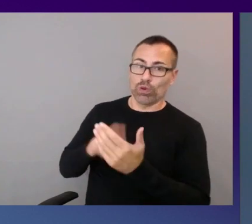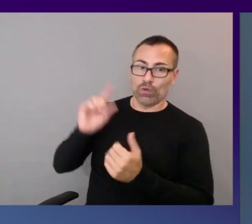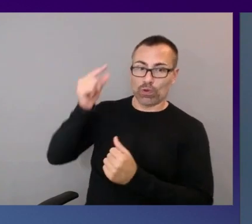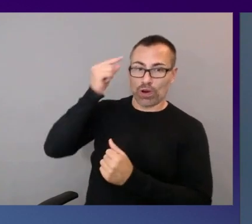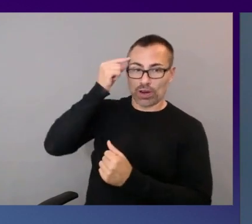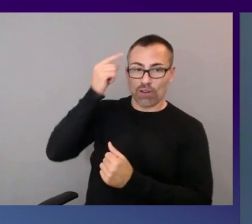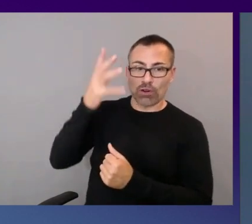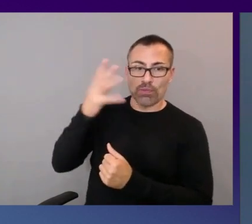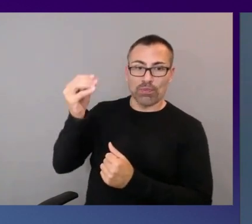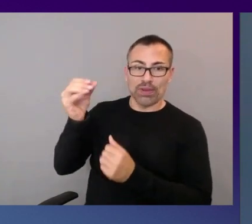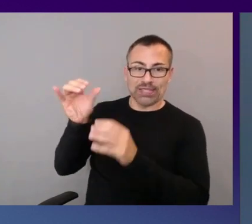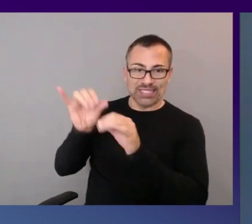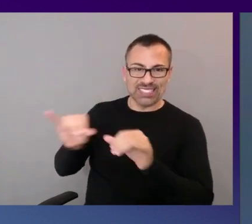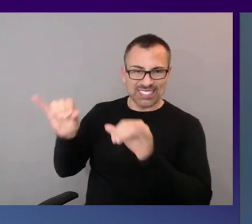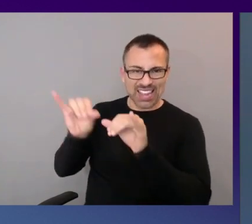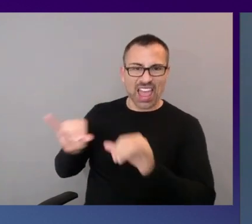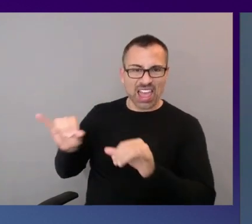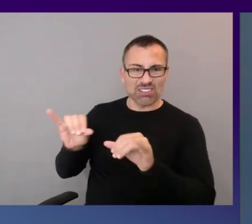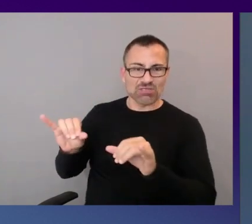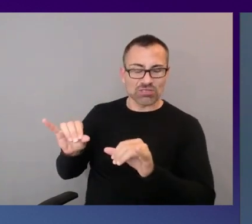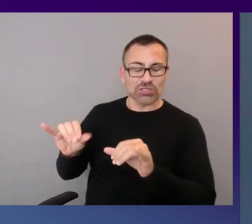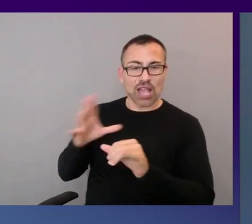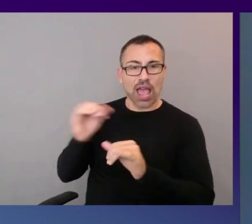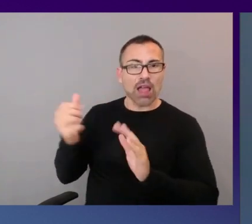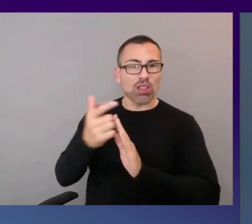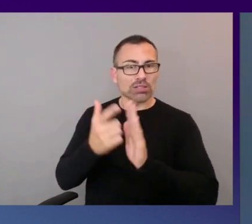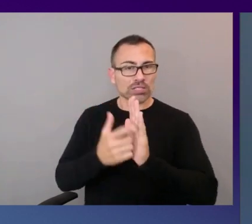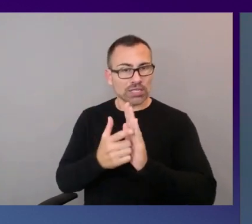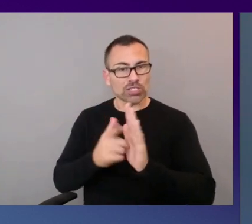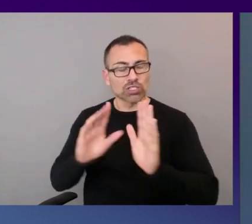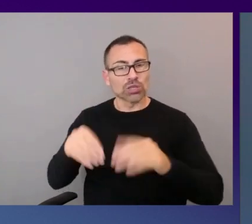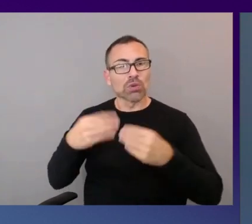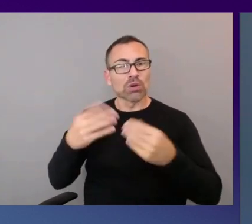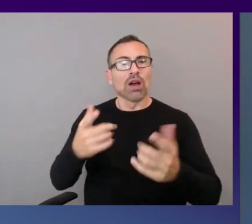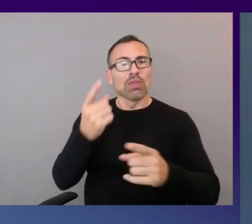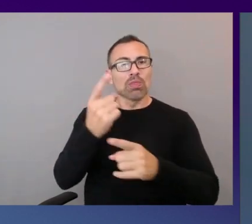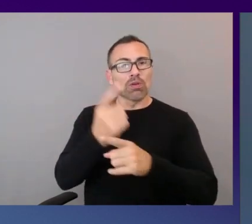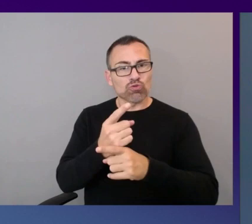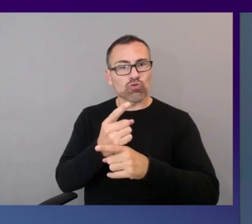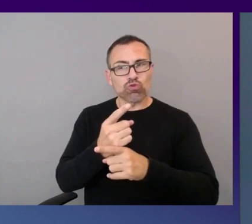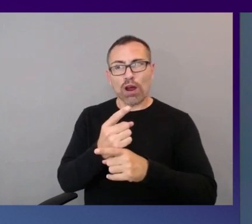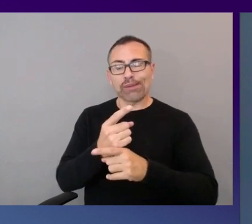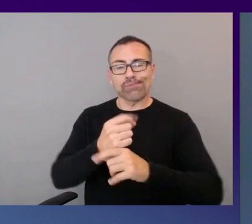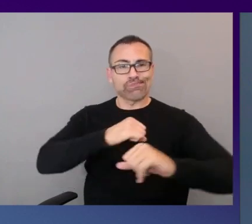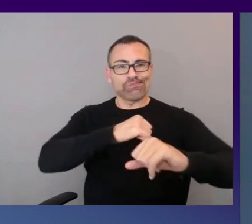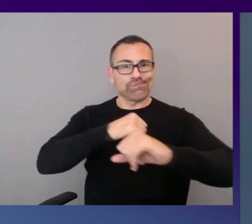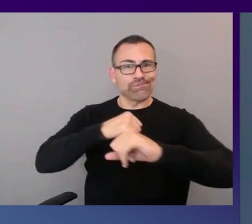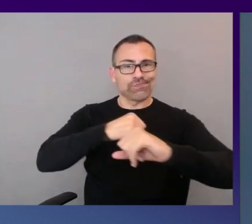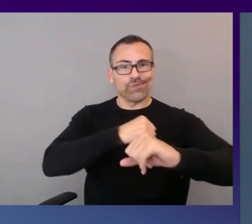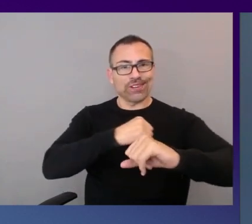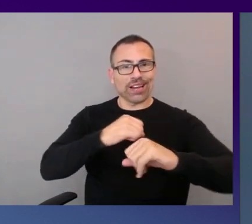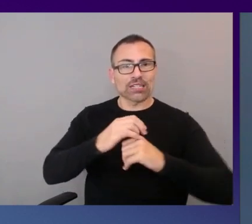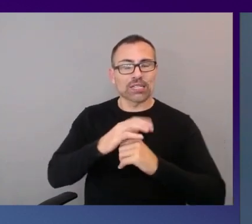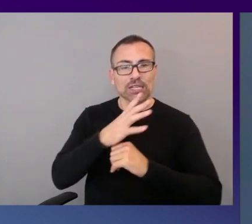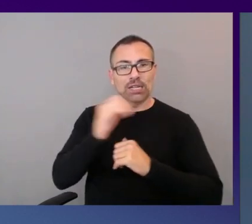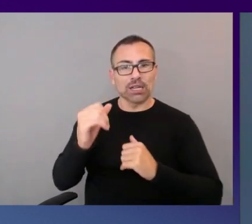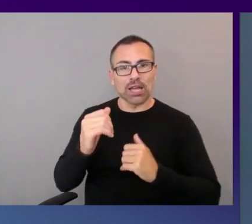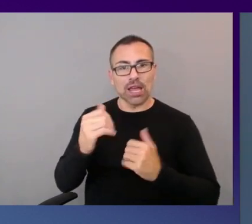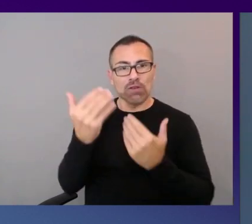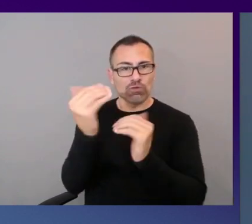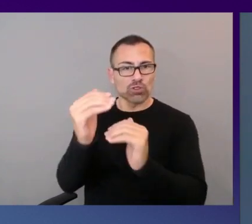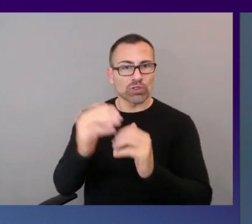standards and legislation to be able to provide the right kind of guardrails and restrictions and